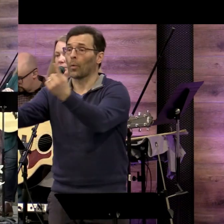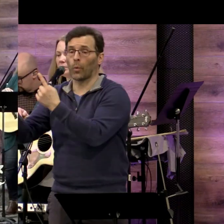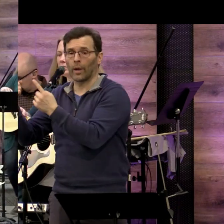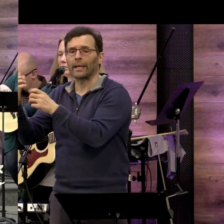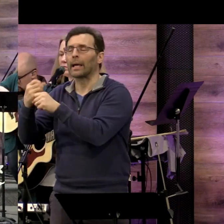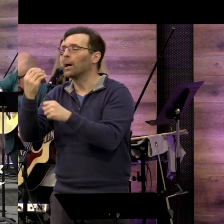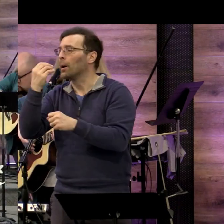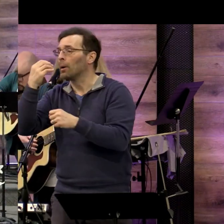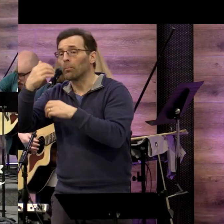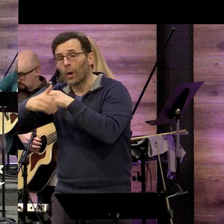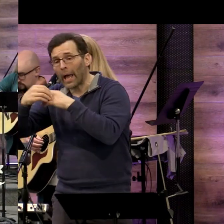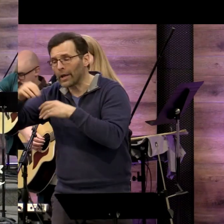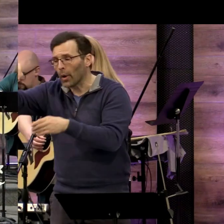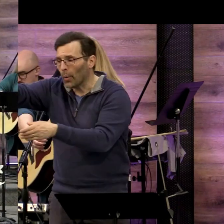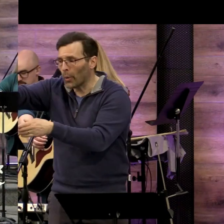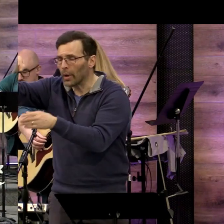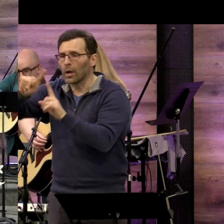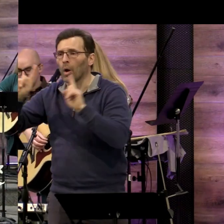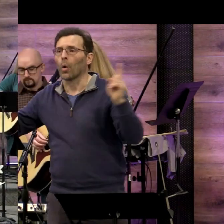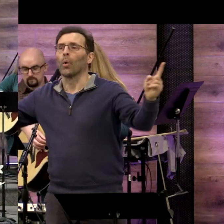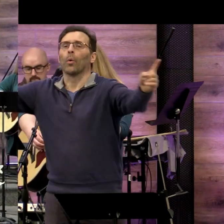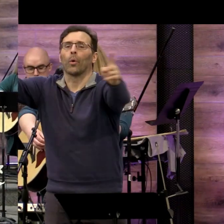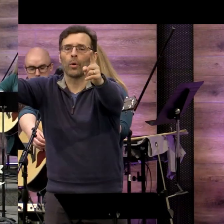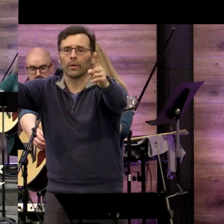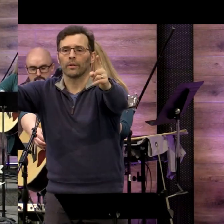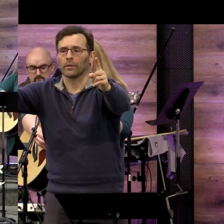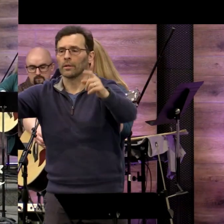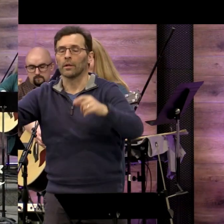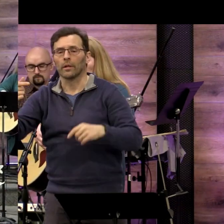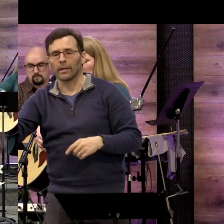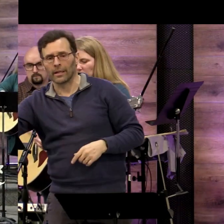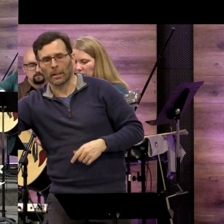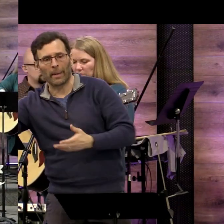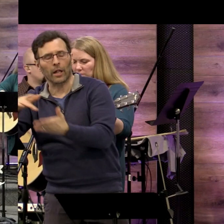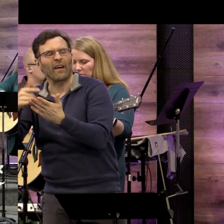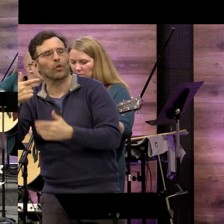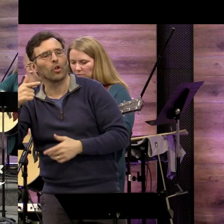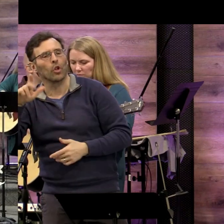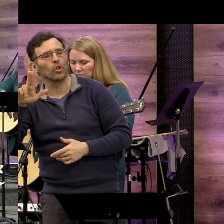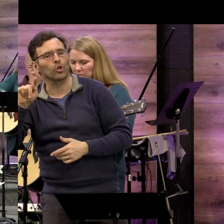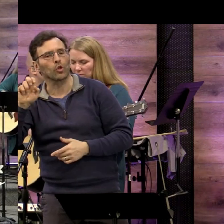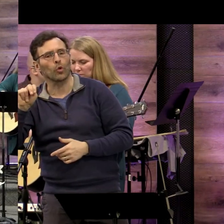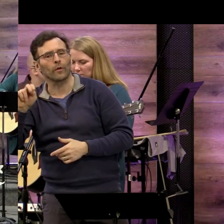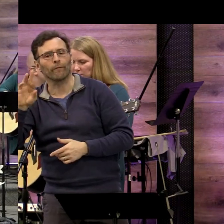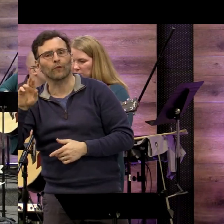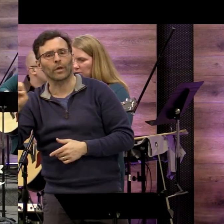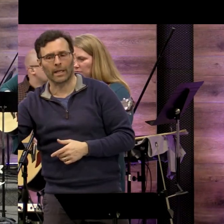piece of bread and dip it in the cup and return down the side aisle. There'll be a gluten-free station here in the middle. Would you come as we sing?